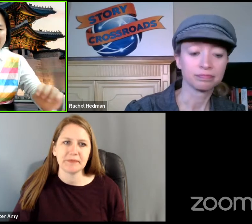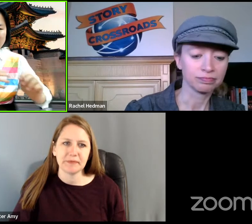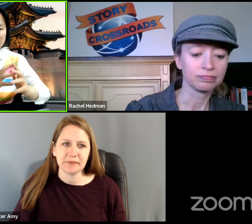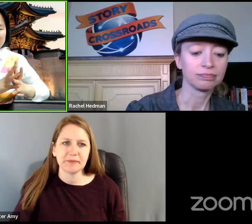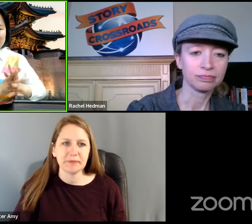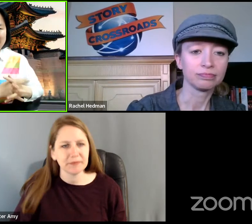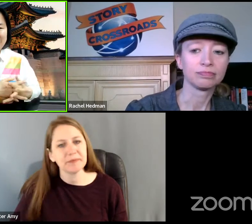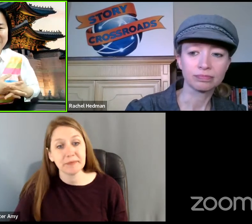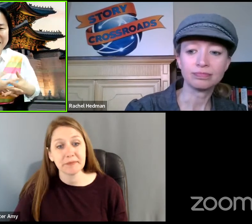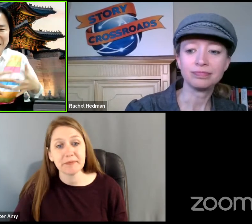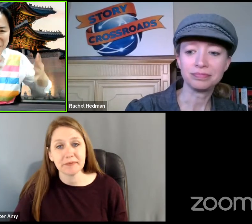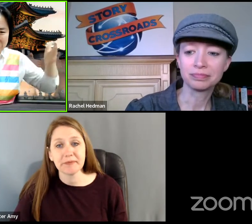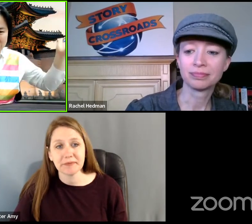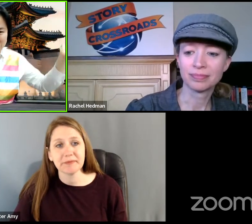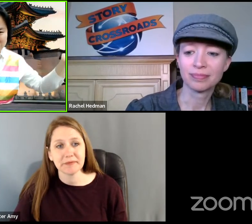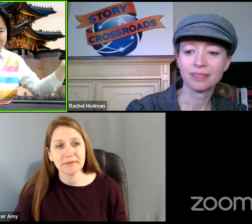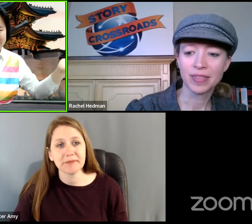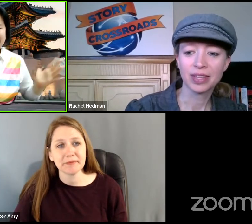Yeah.